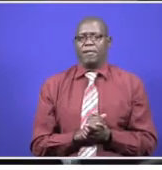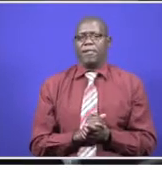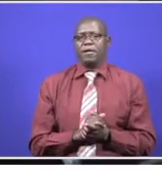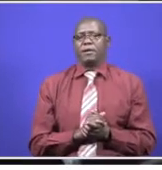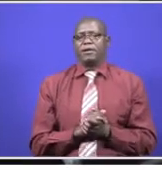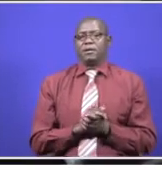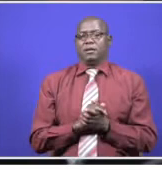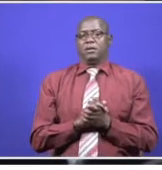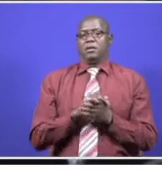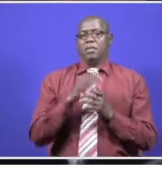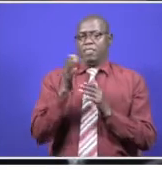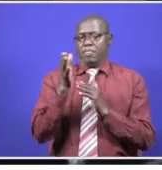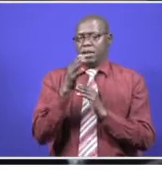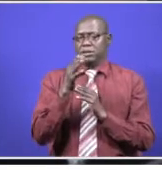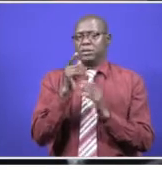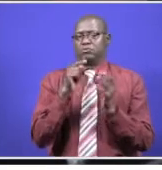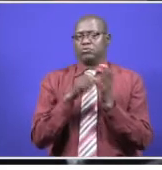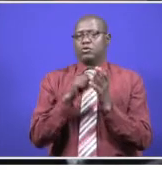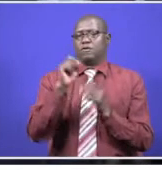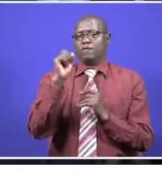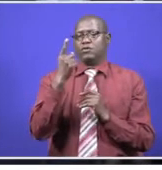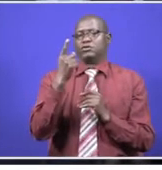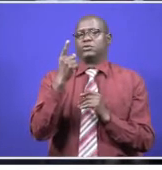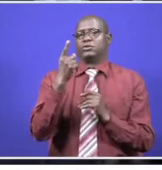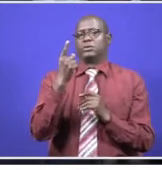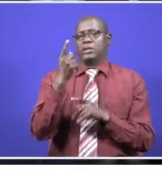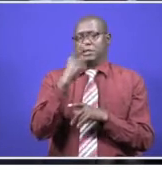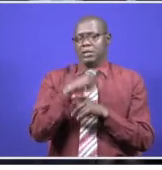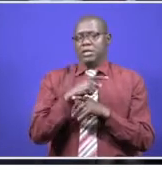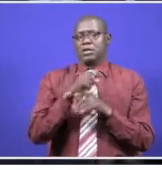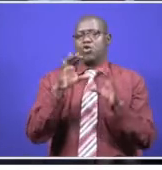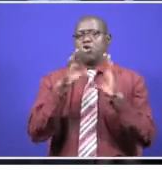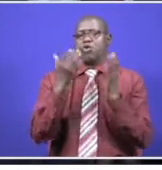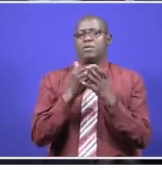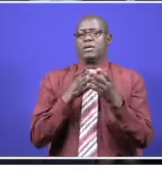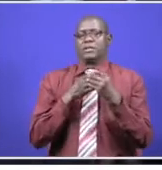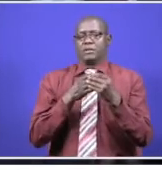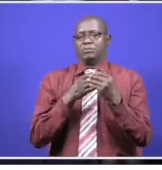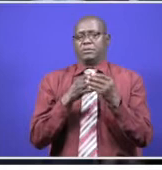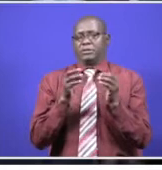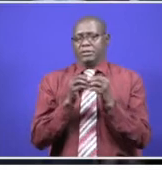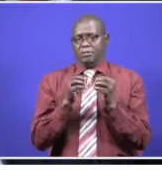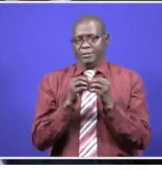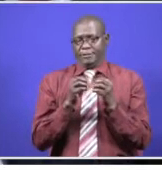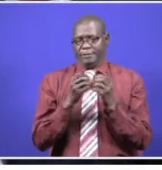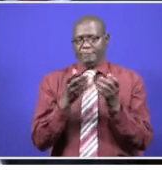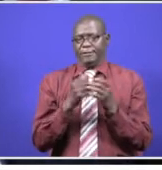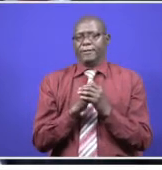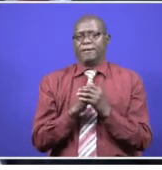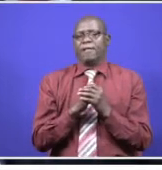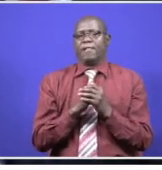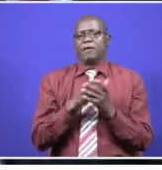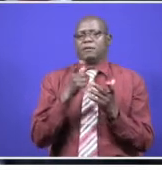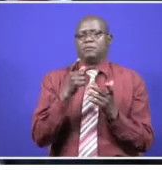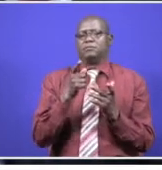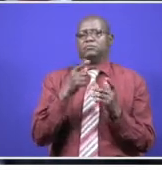Thursday marks the first day of the Global Leadership Summit at CITAM Karen in Nairobi, with the summit's main mission being to equip people